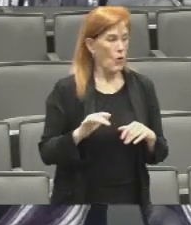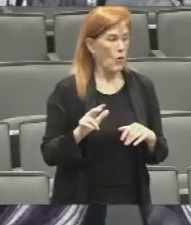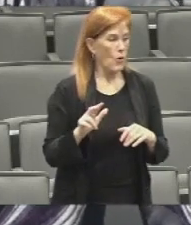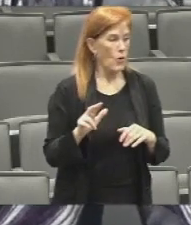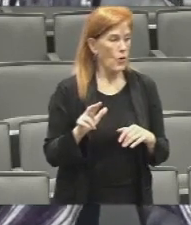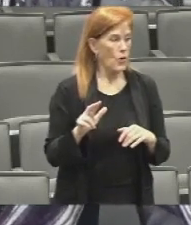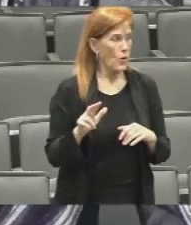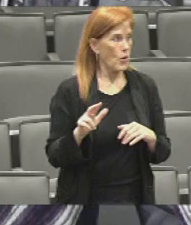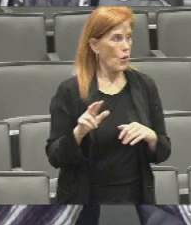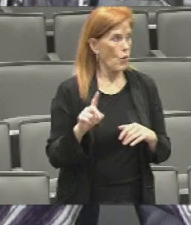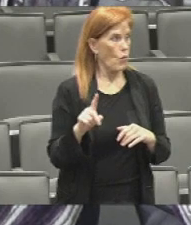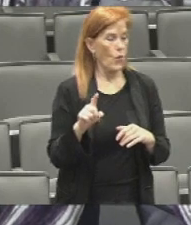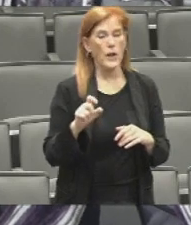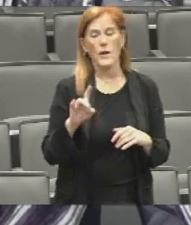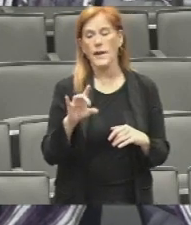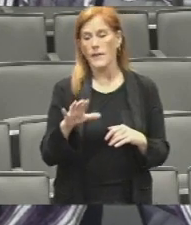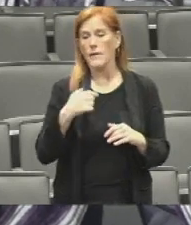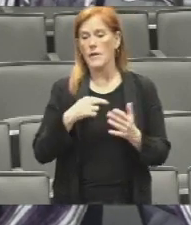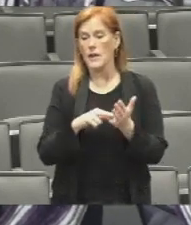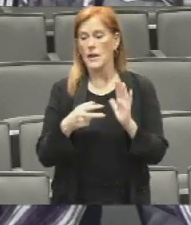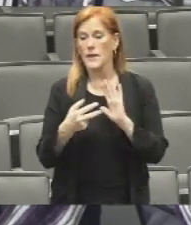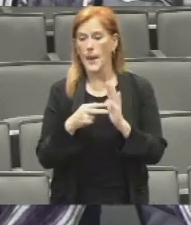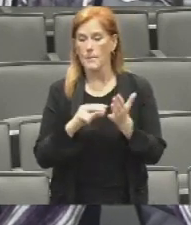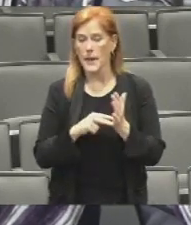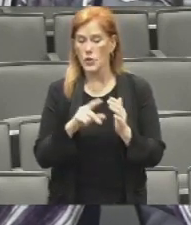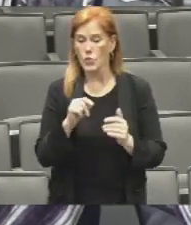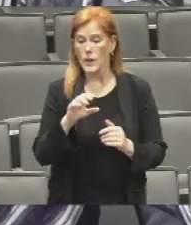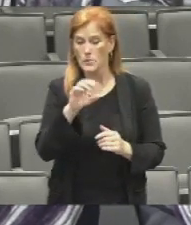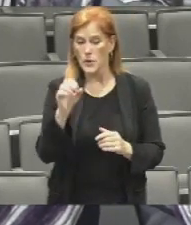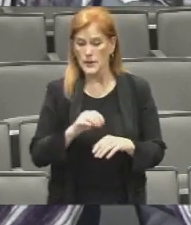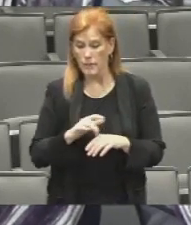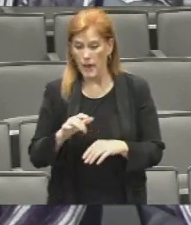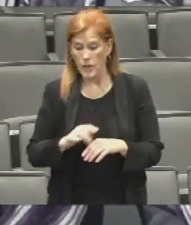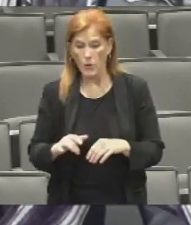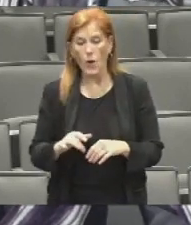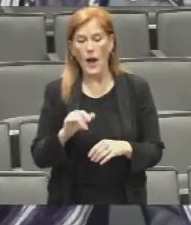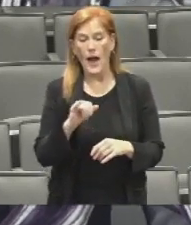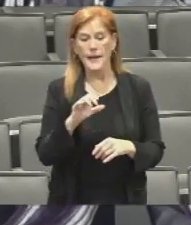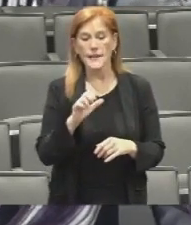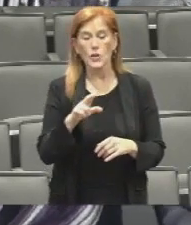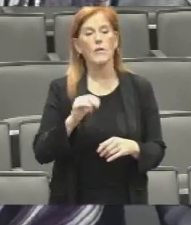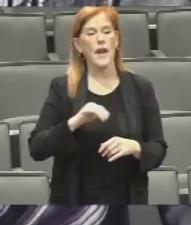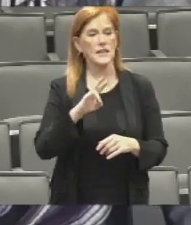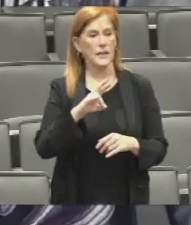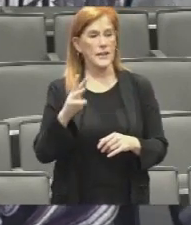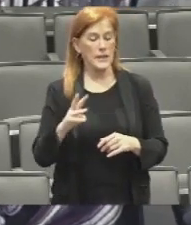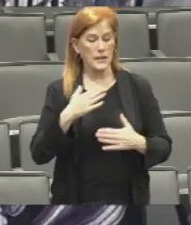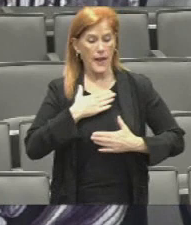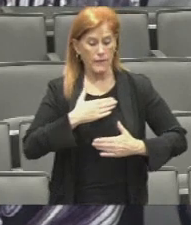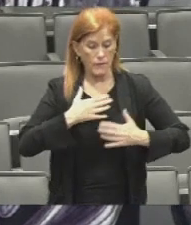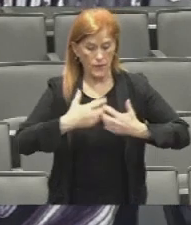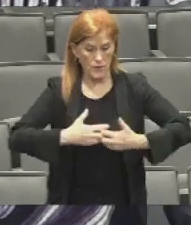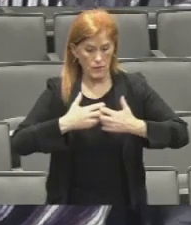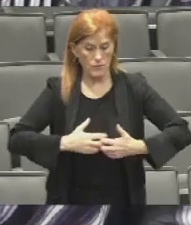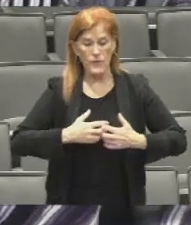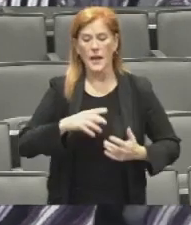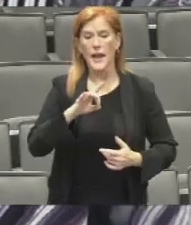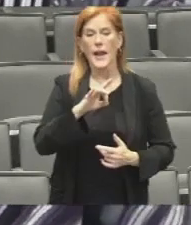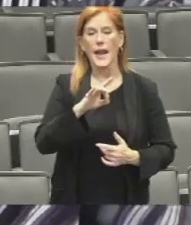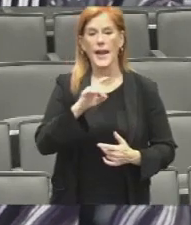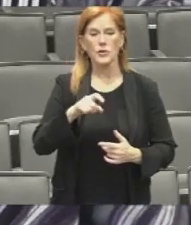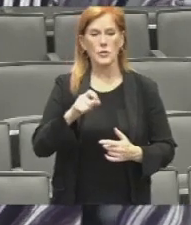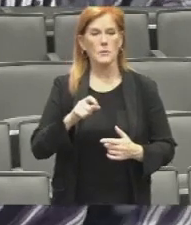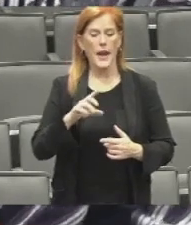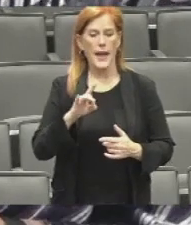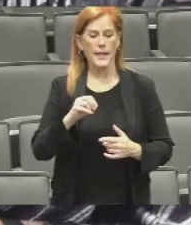means ICU beds, 20% should be available, which is 76 in our case, and ventilators, 80 should be